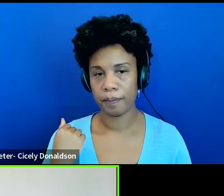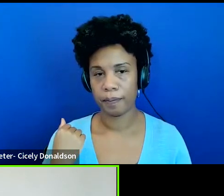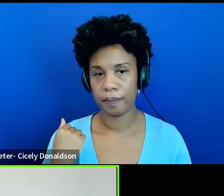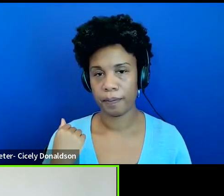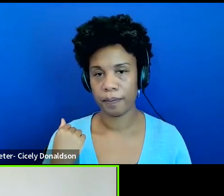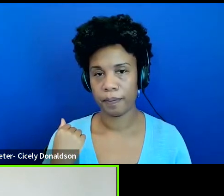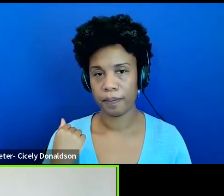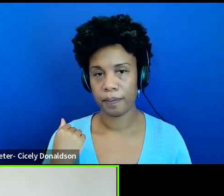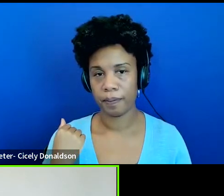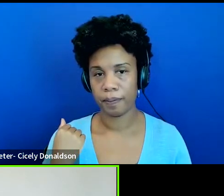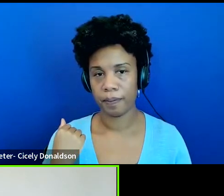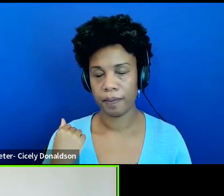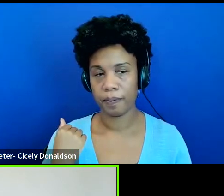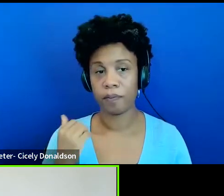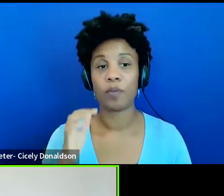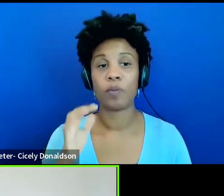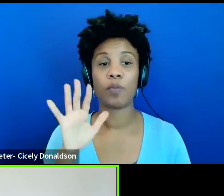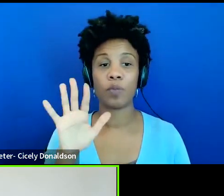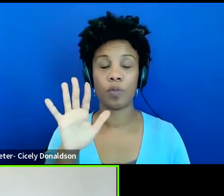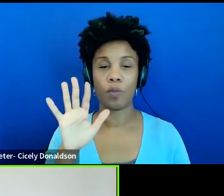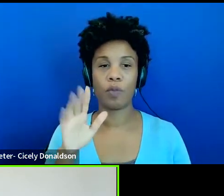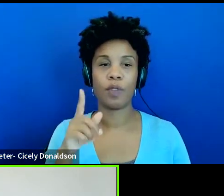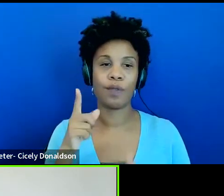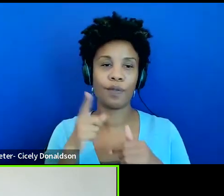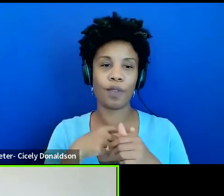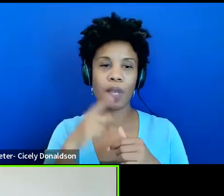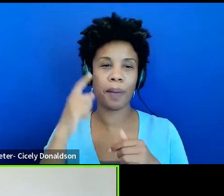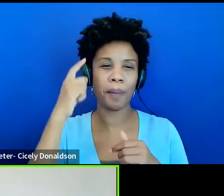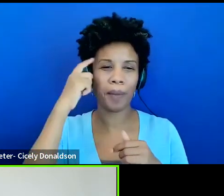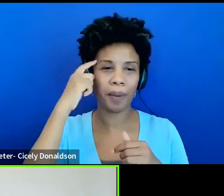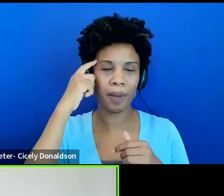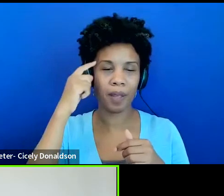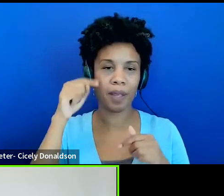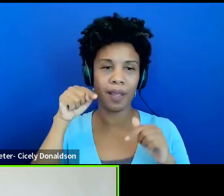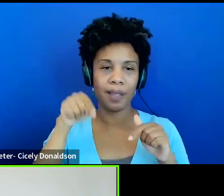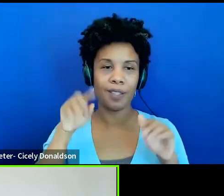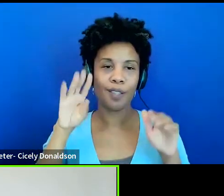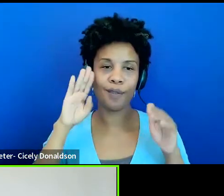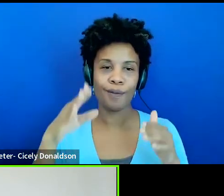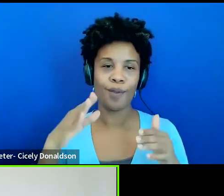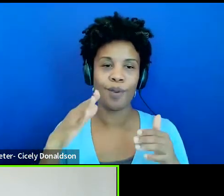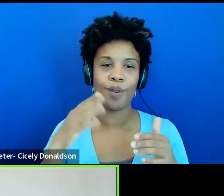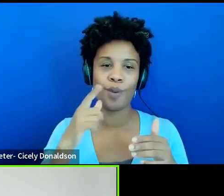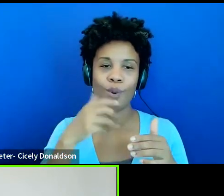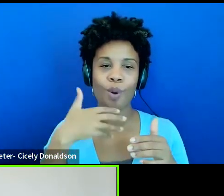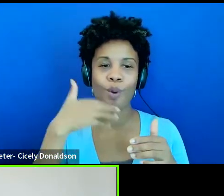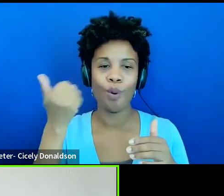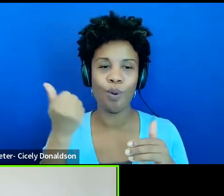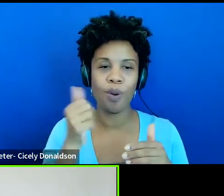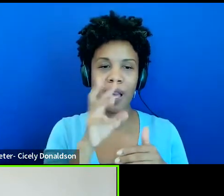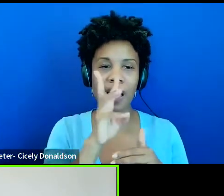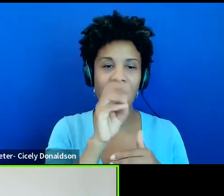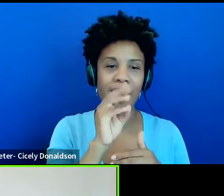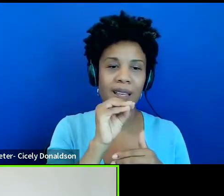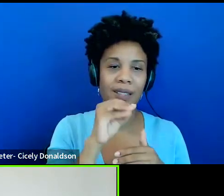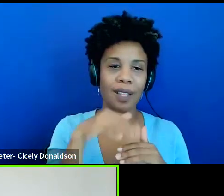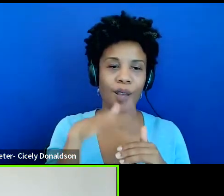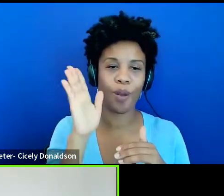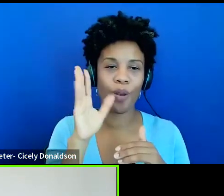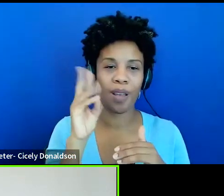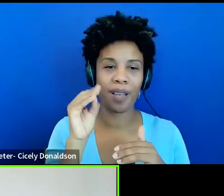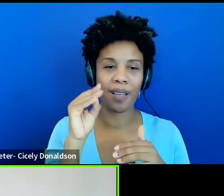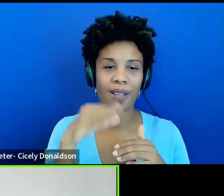of persons 60 years and over. Right. And so it is not necessarily strange for us to see high levels of unemployment. And